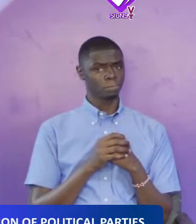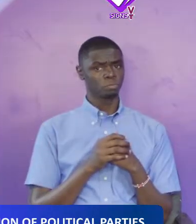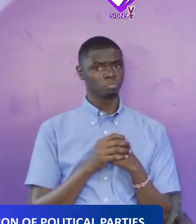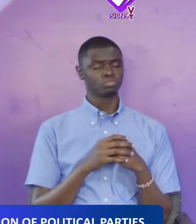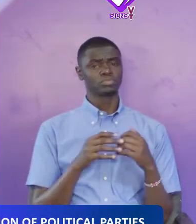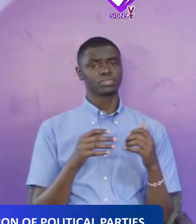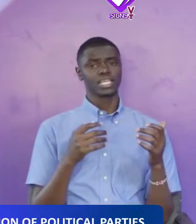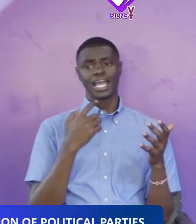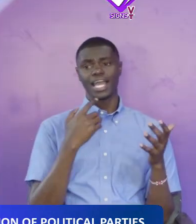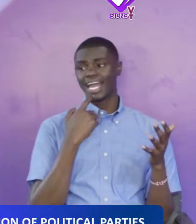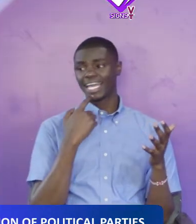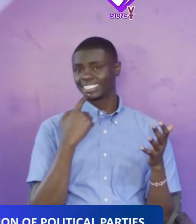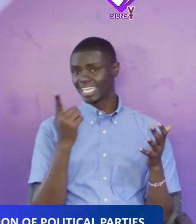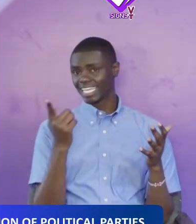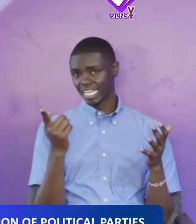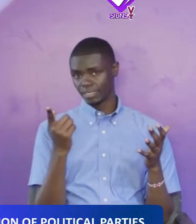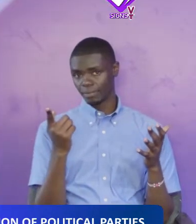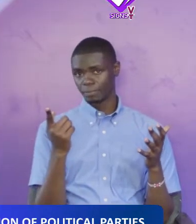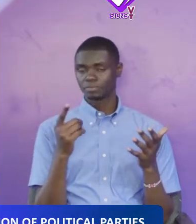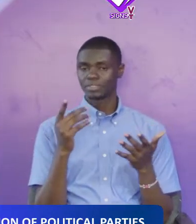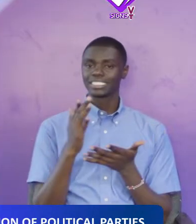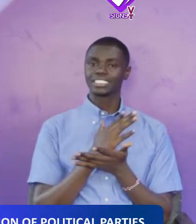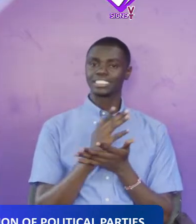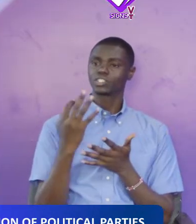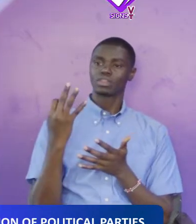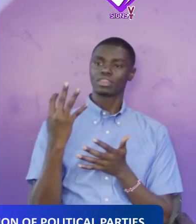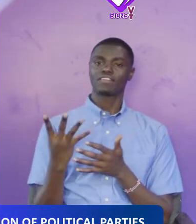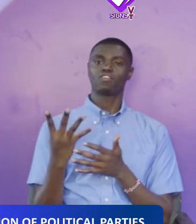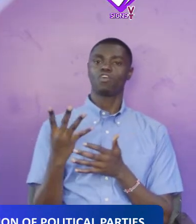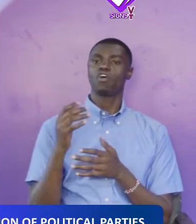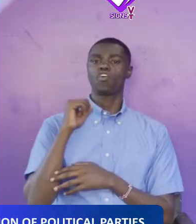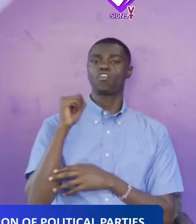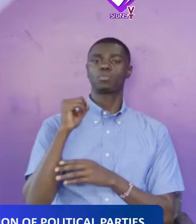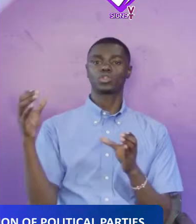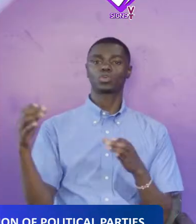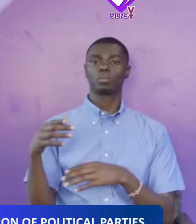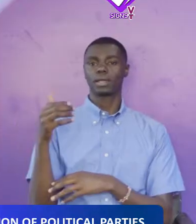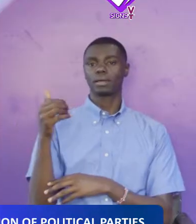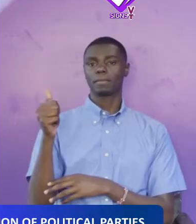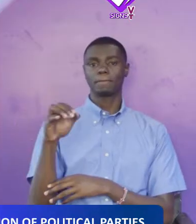cited Section 34 Yes. of the Political Parties Act. Yeah.